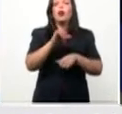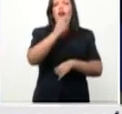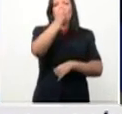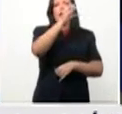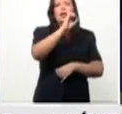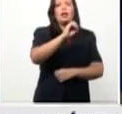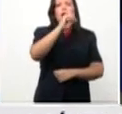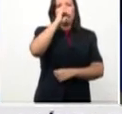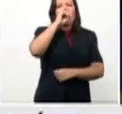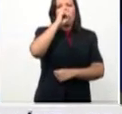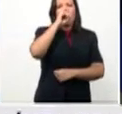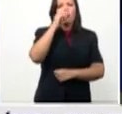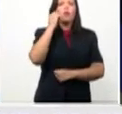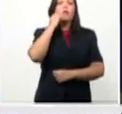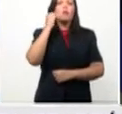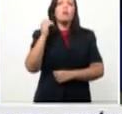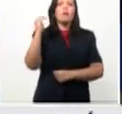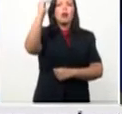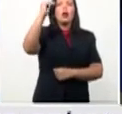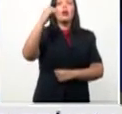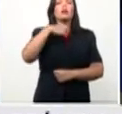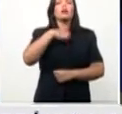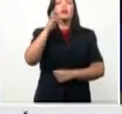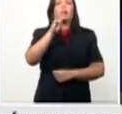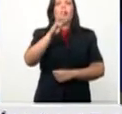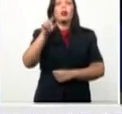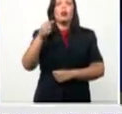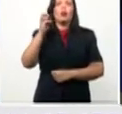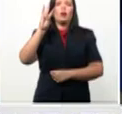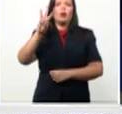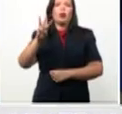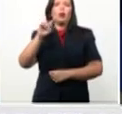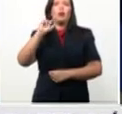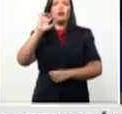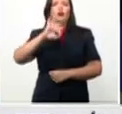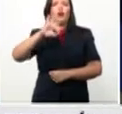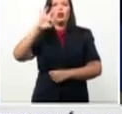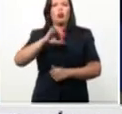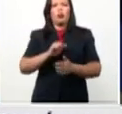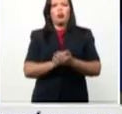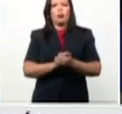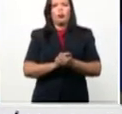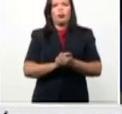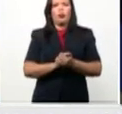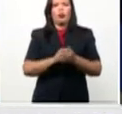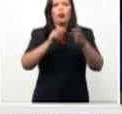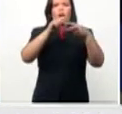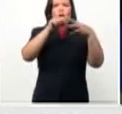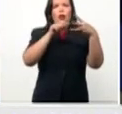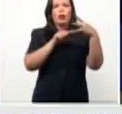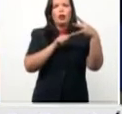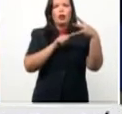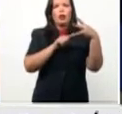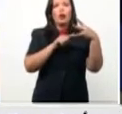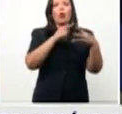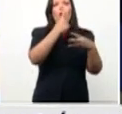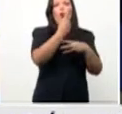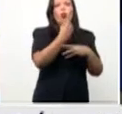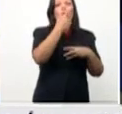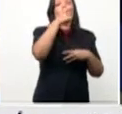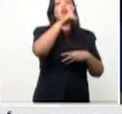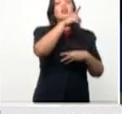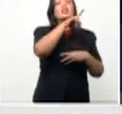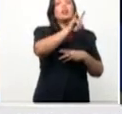as in the group of 60 and over, with 6 cases each for